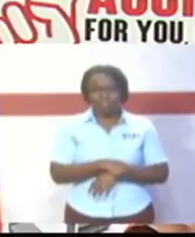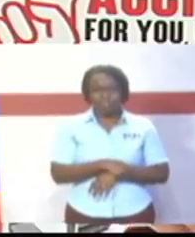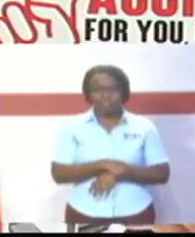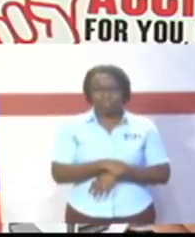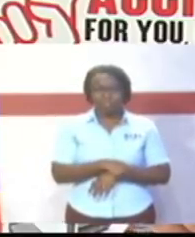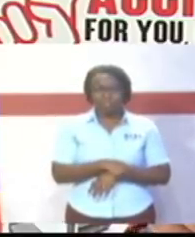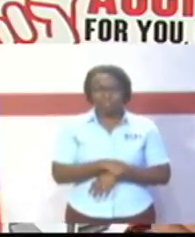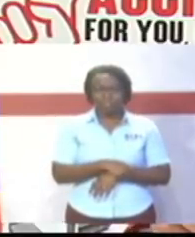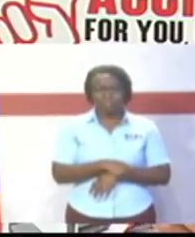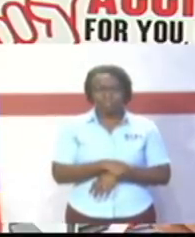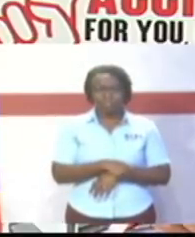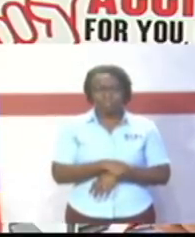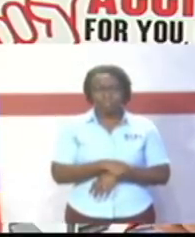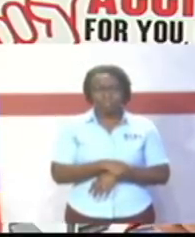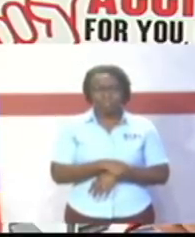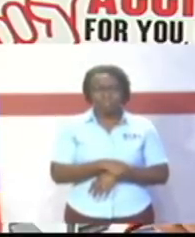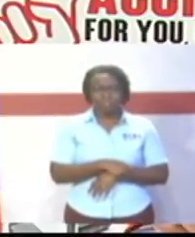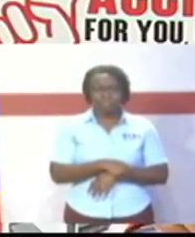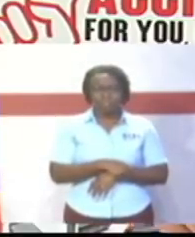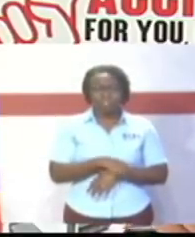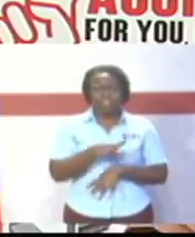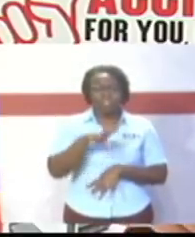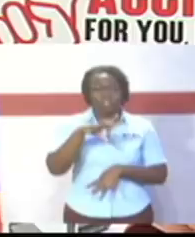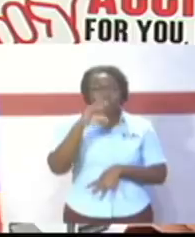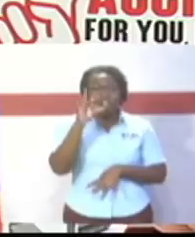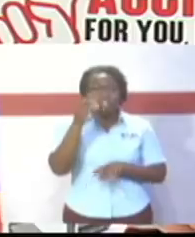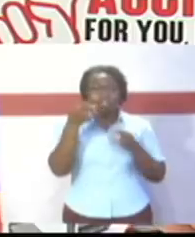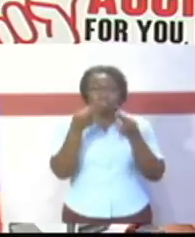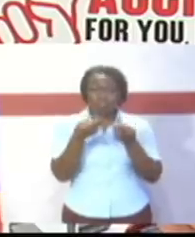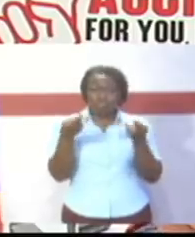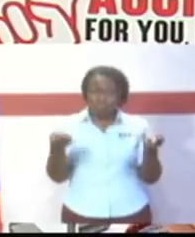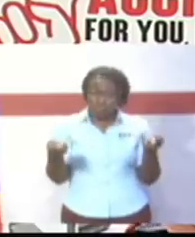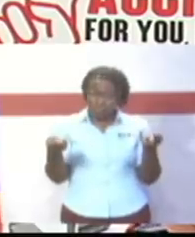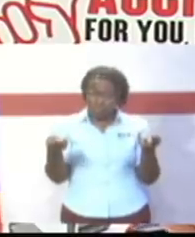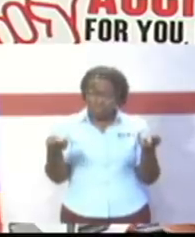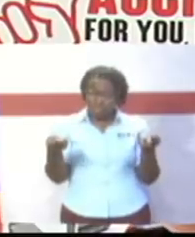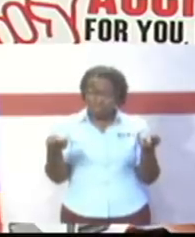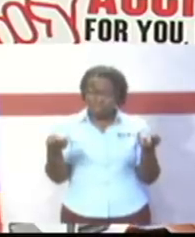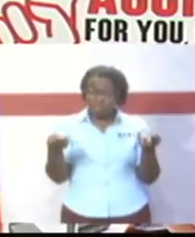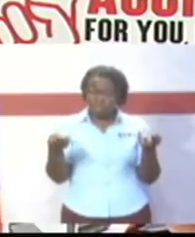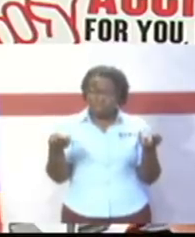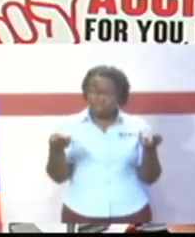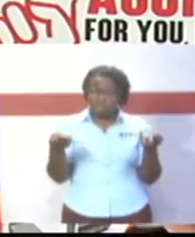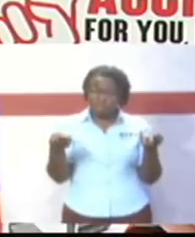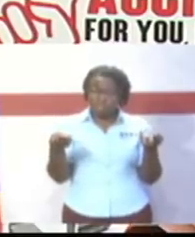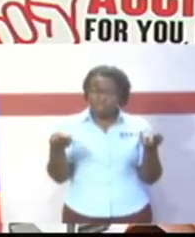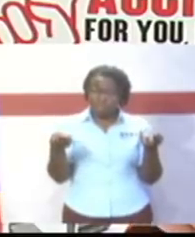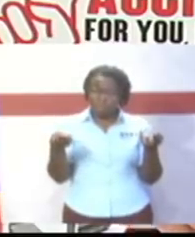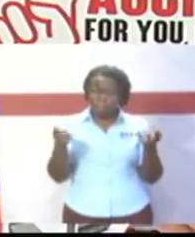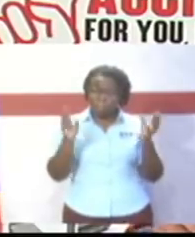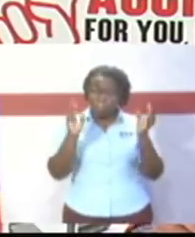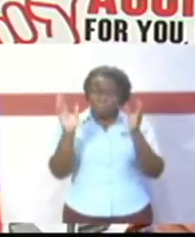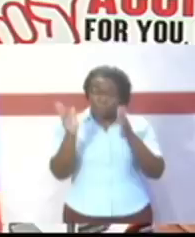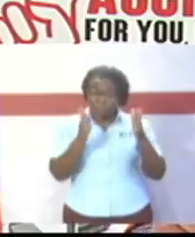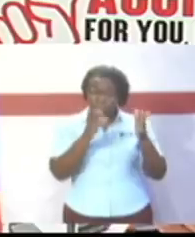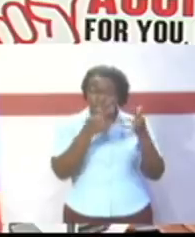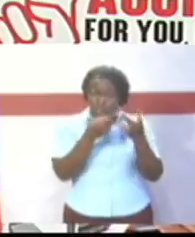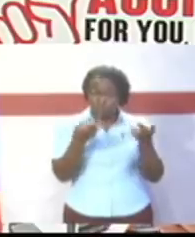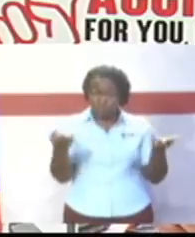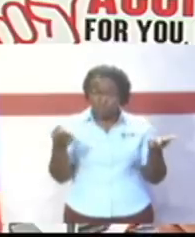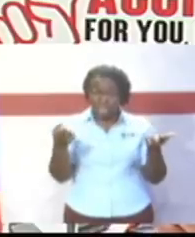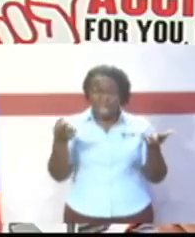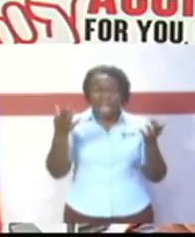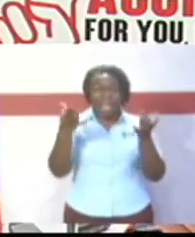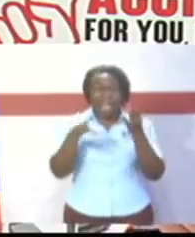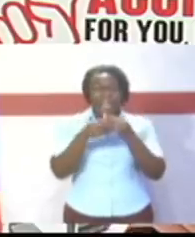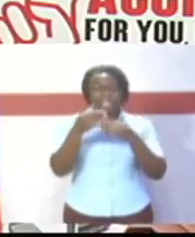resources at short notice, corral these resources, and send them to where you have an emergency